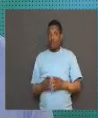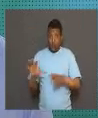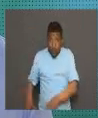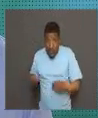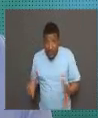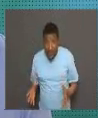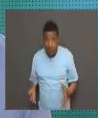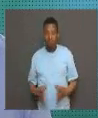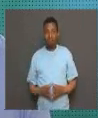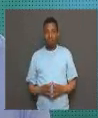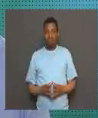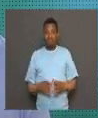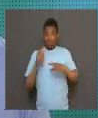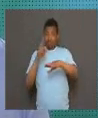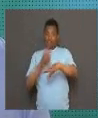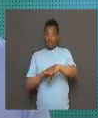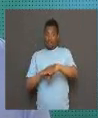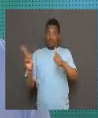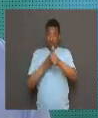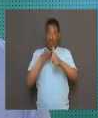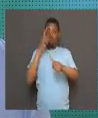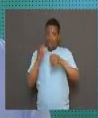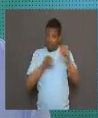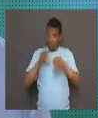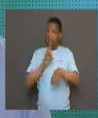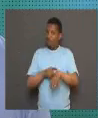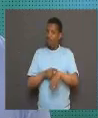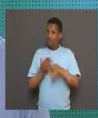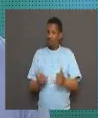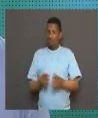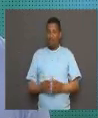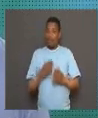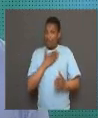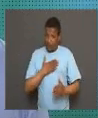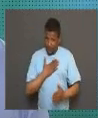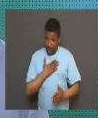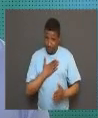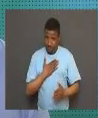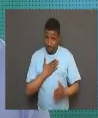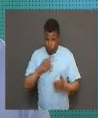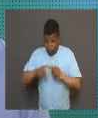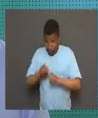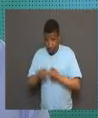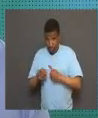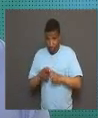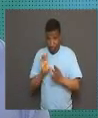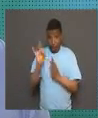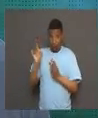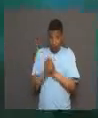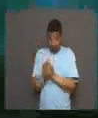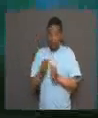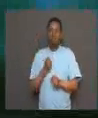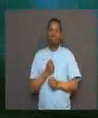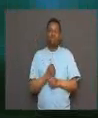Students, it is time for our first activity. Please select a partner to work with.